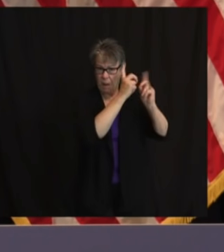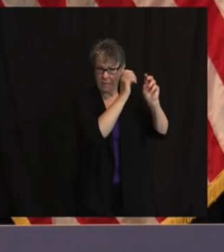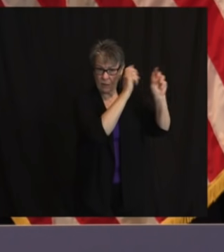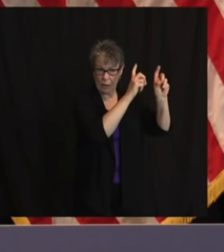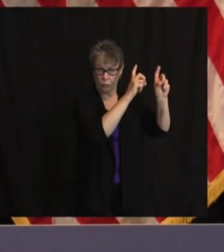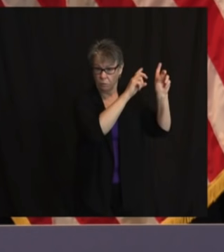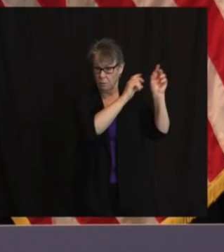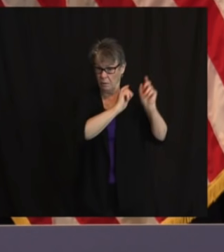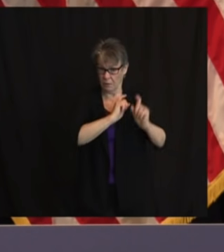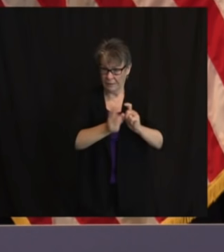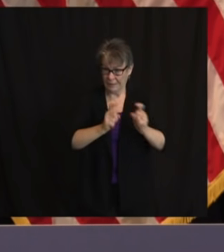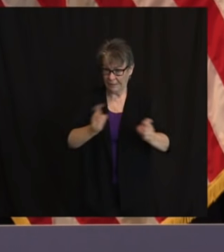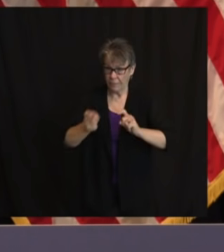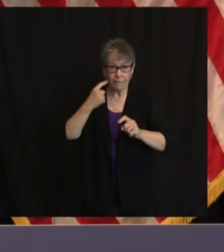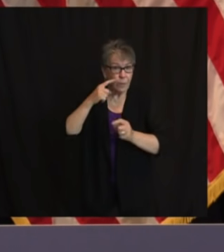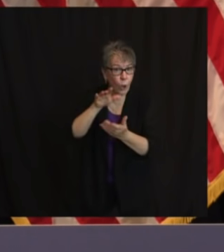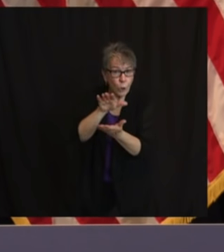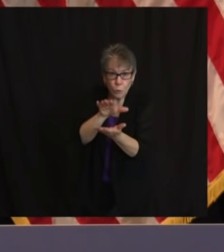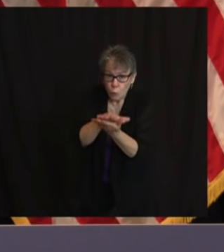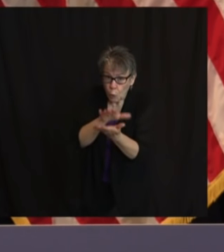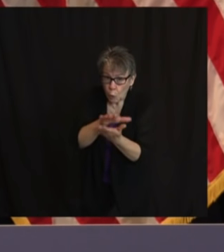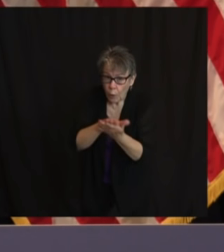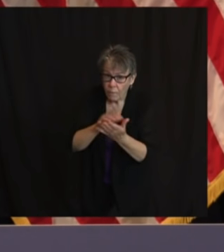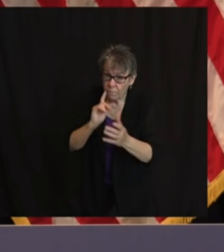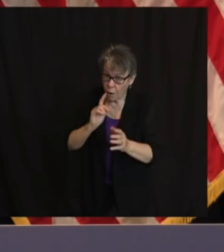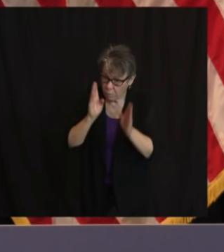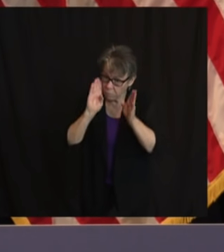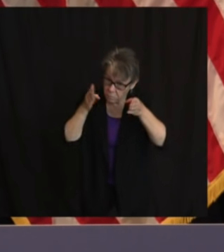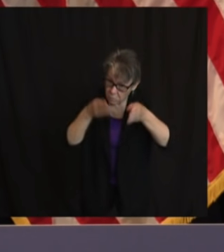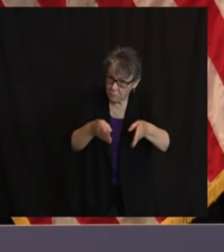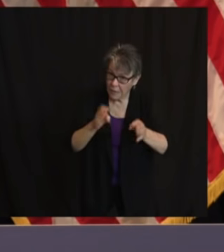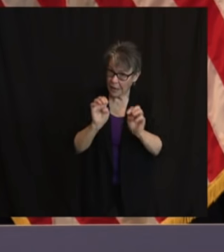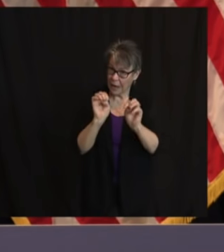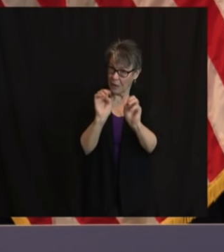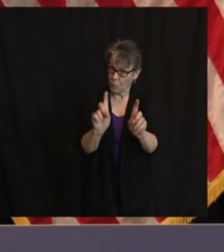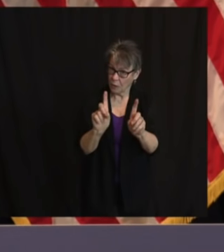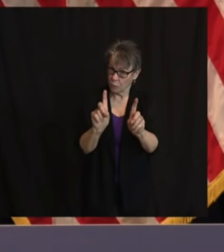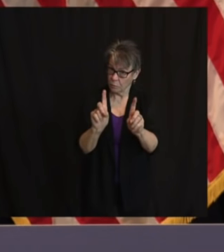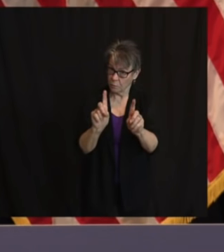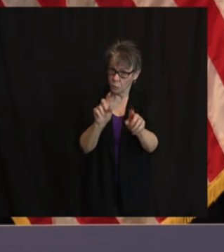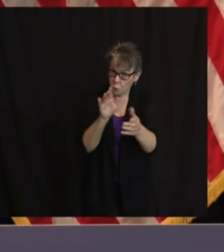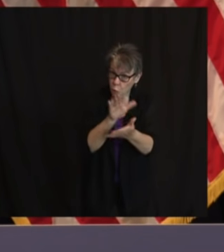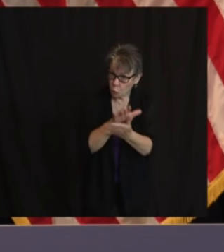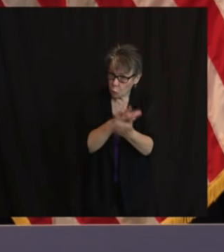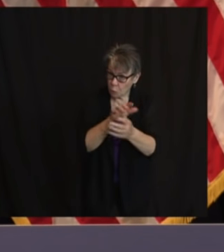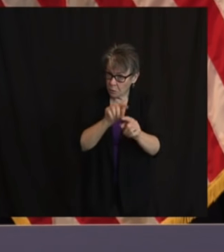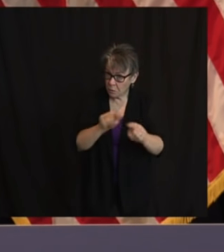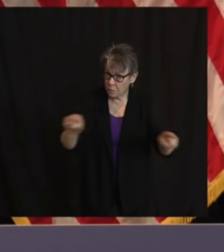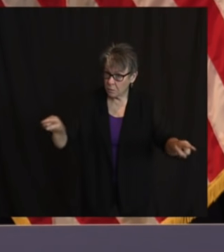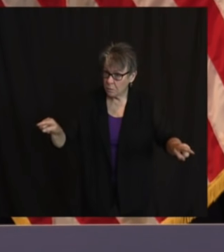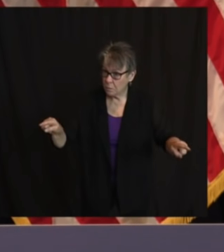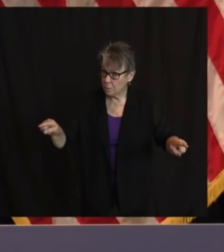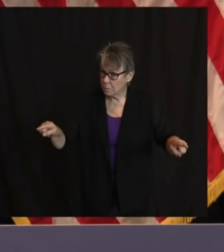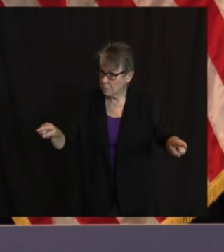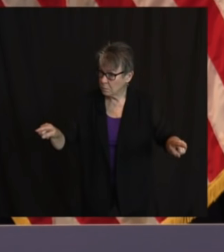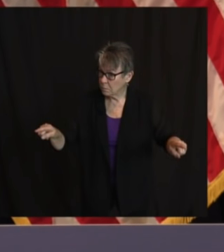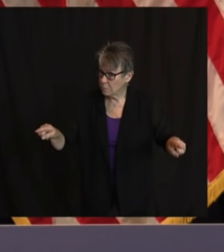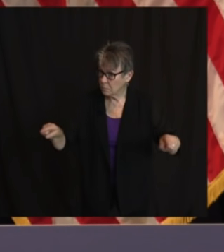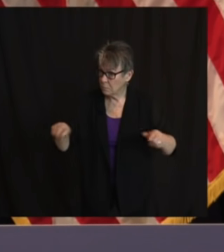is an indirect has an indirect impact on manpower within our education